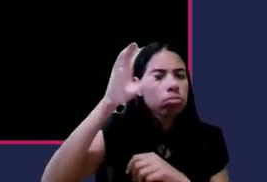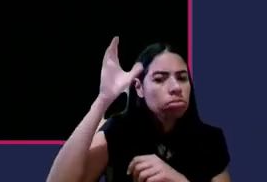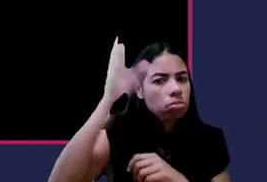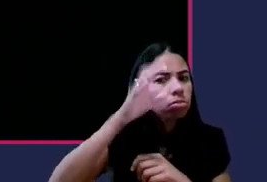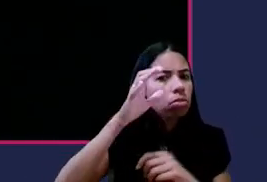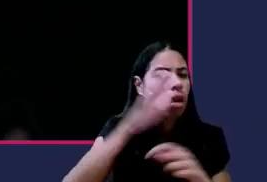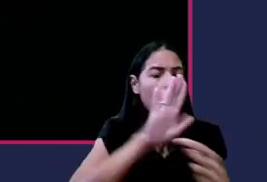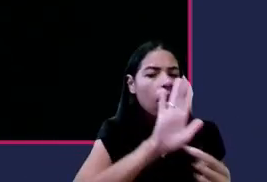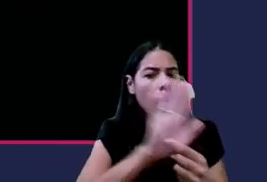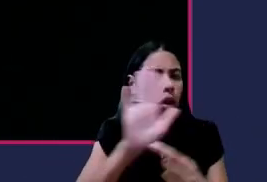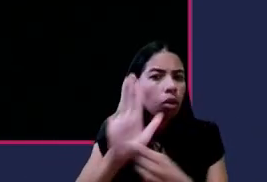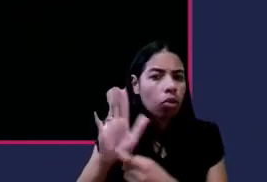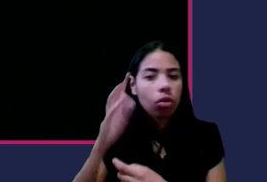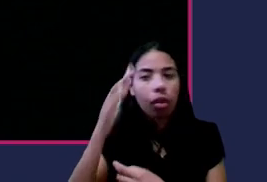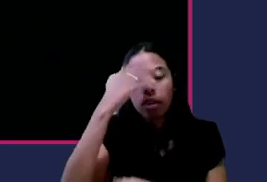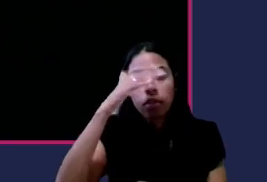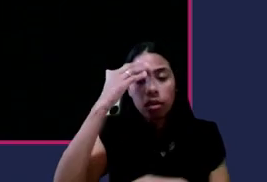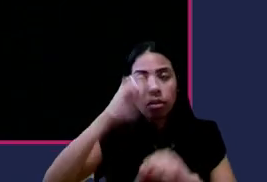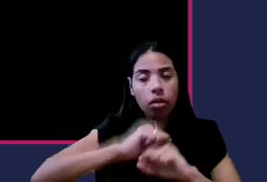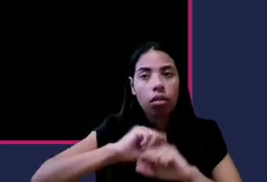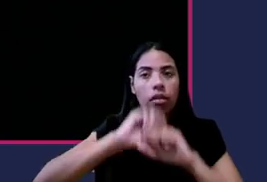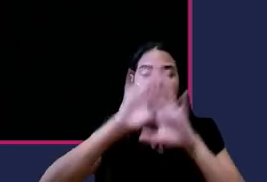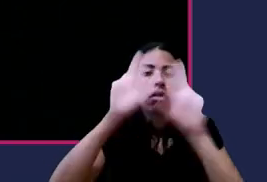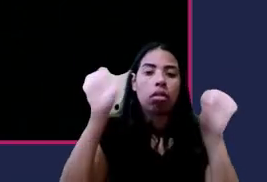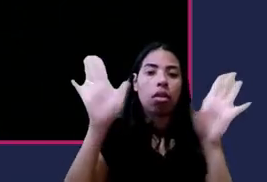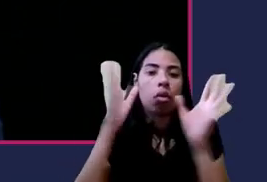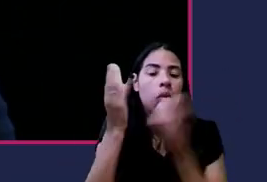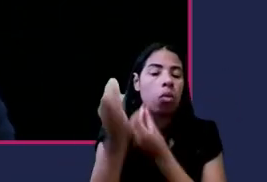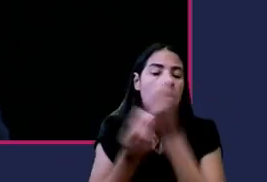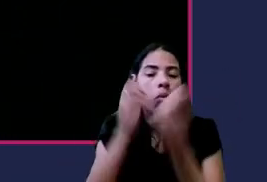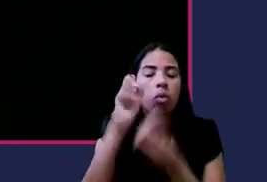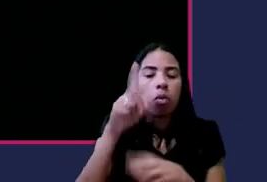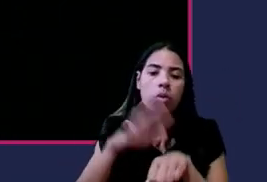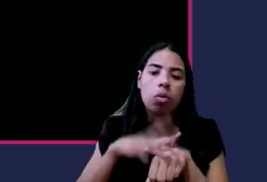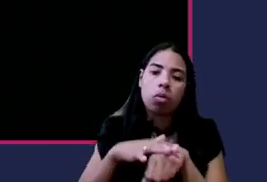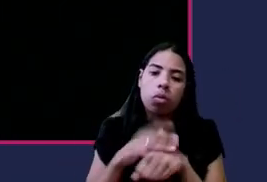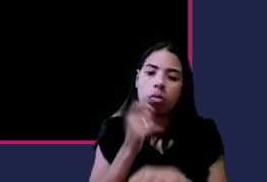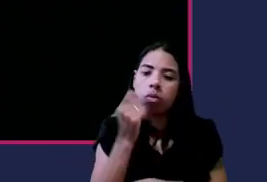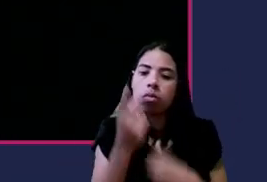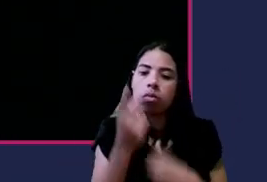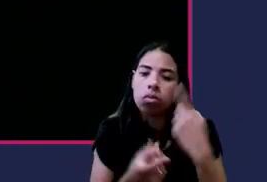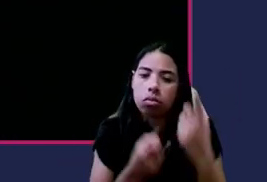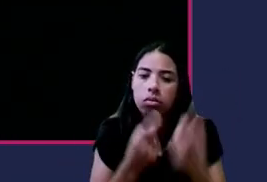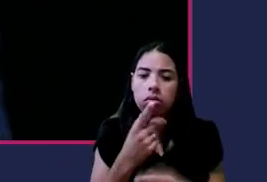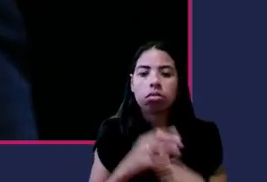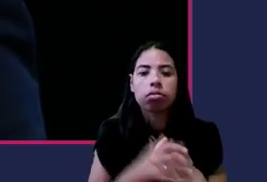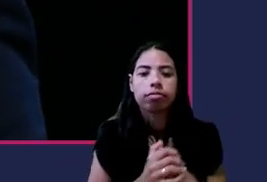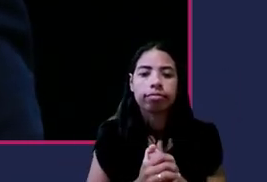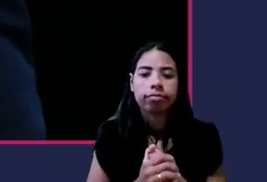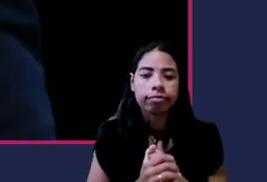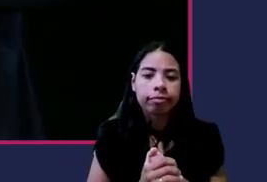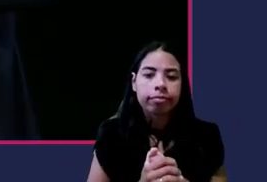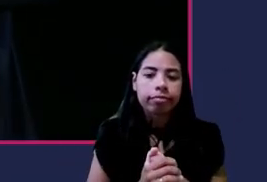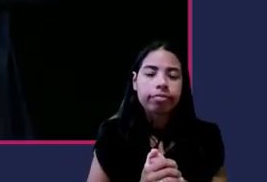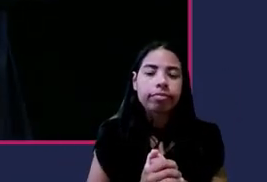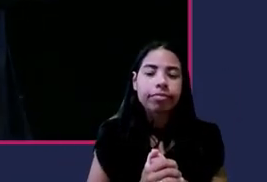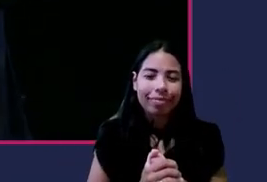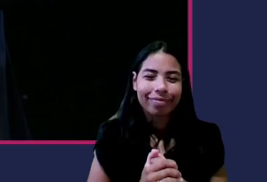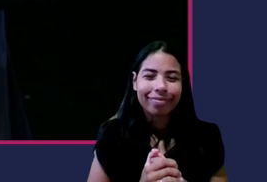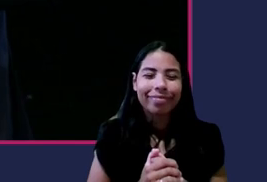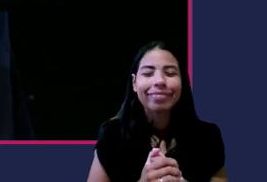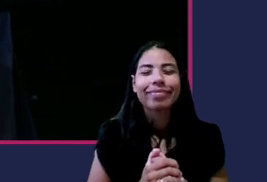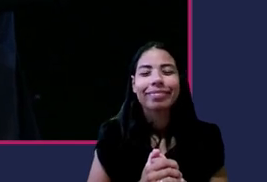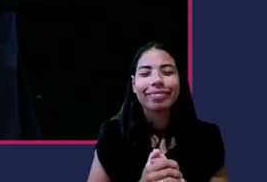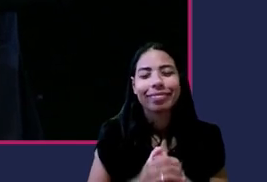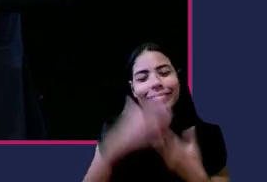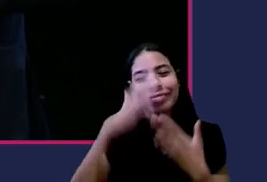export awareness, we export training, we export technology. We can be leaders in rare